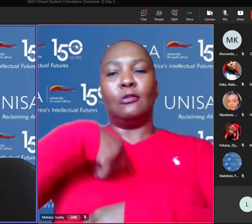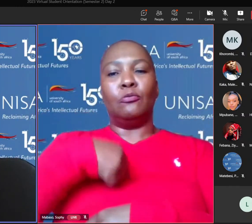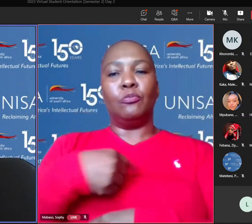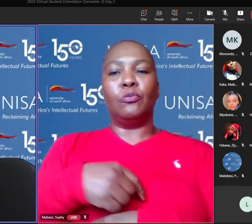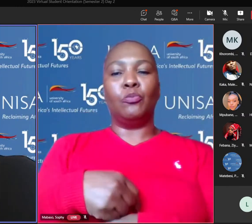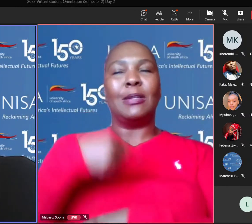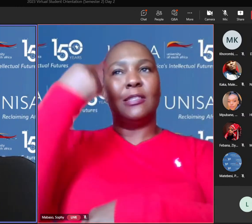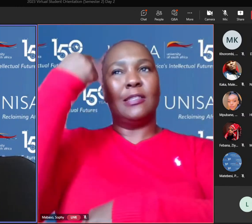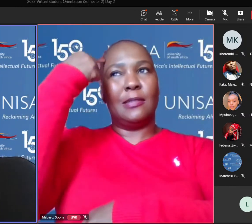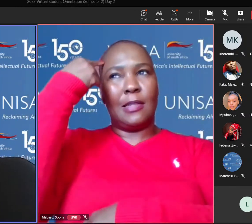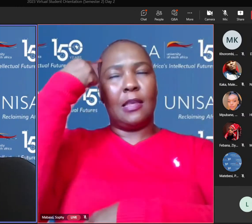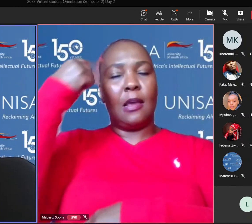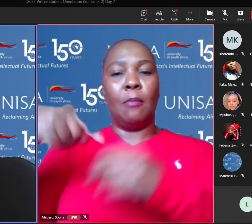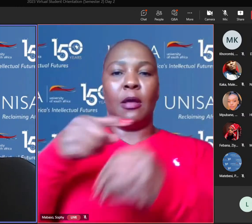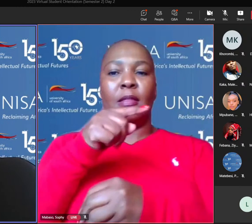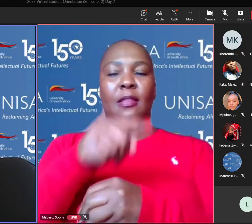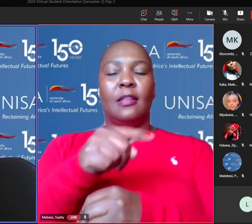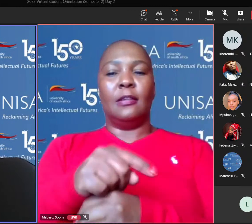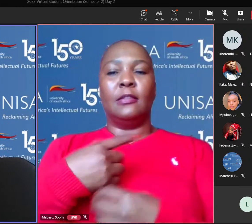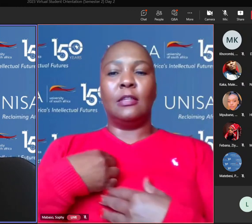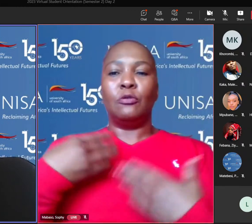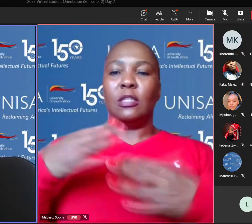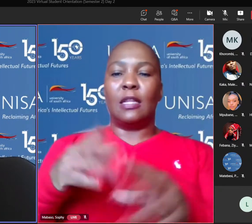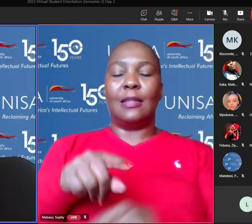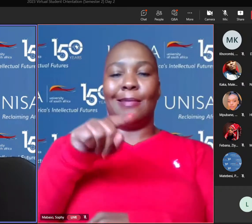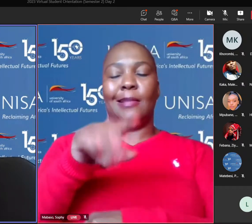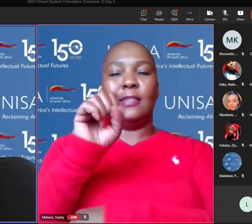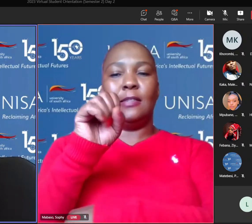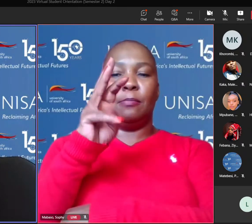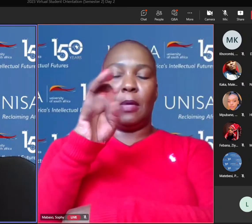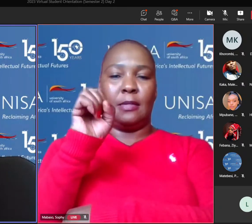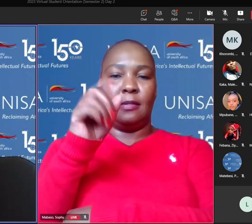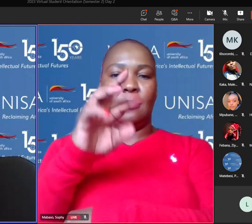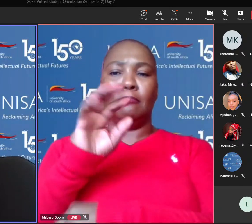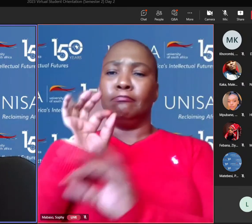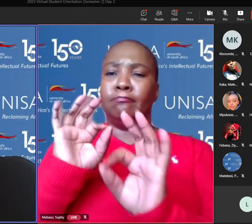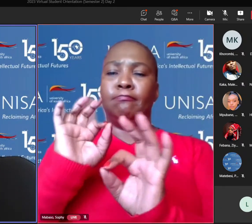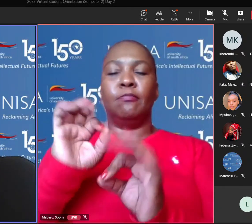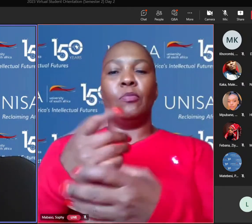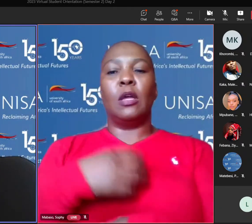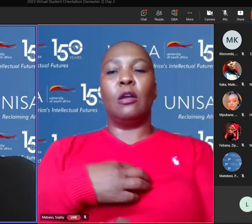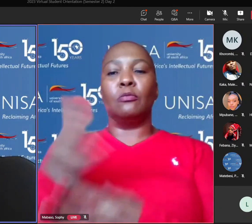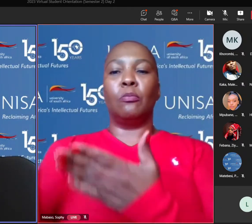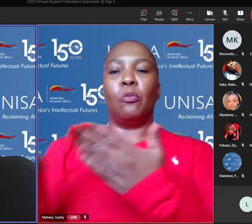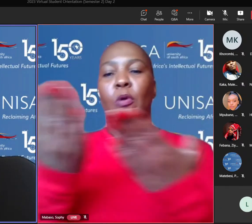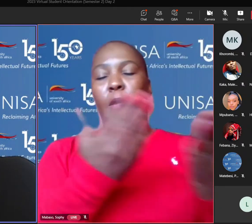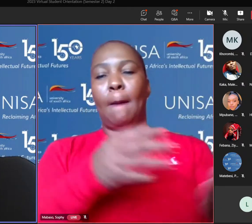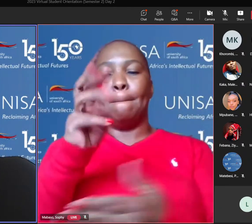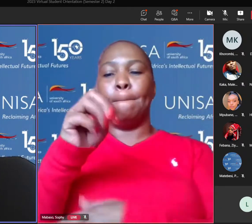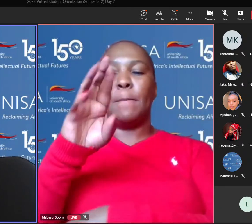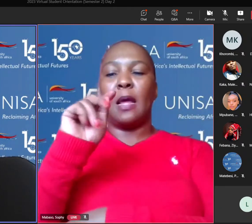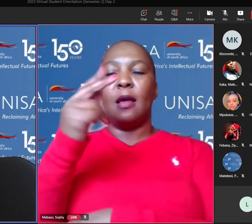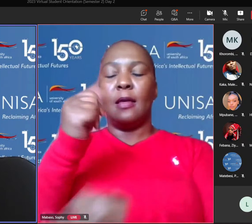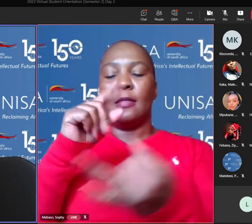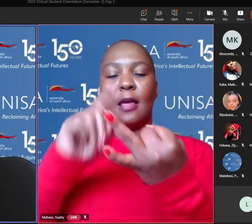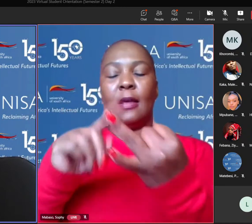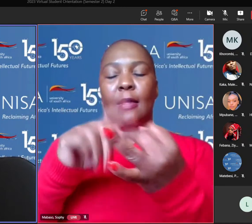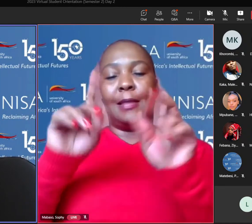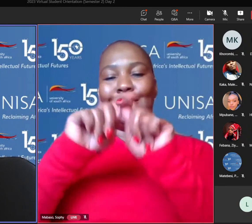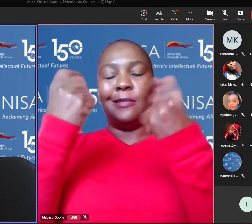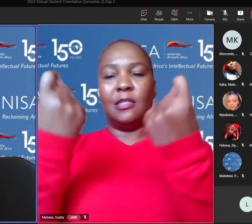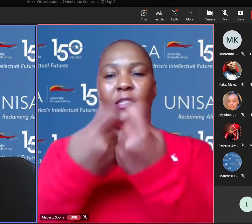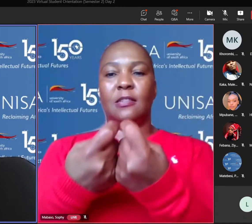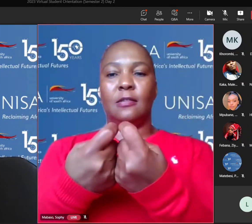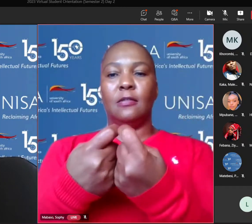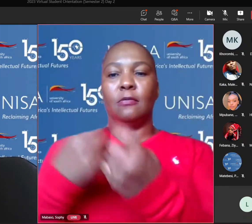already, even though we're just starting the semester. So I'm going to hand over to Martha and the team. Over to